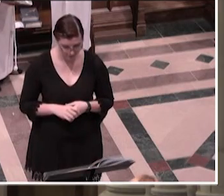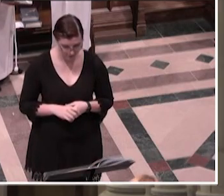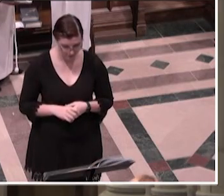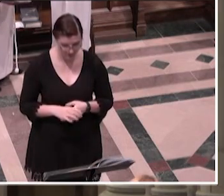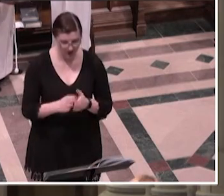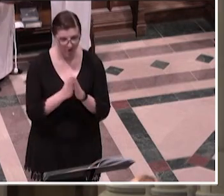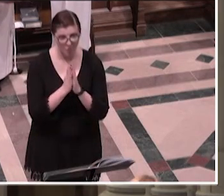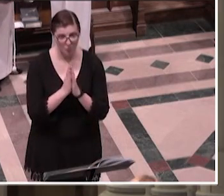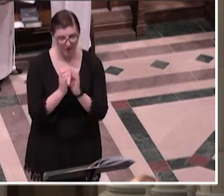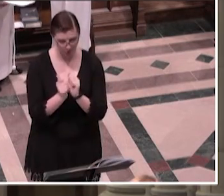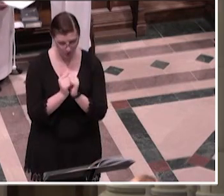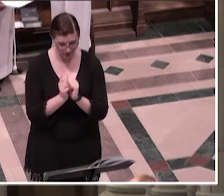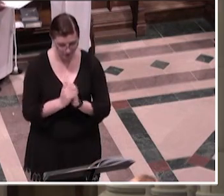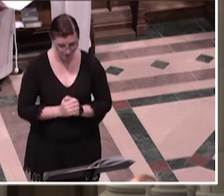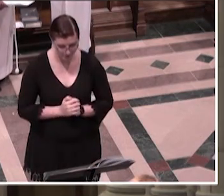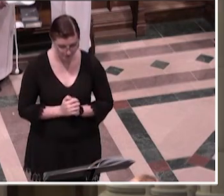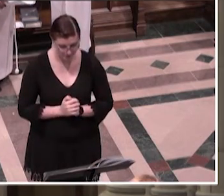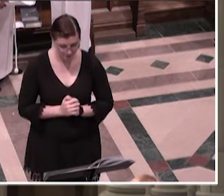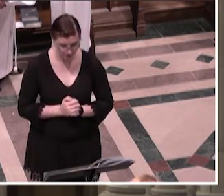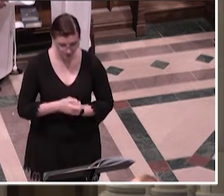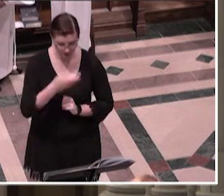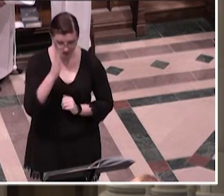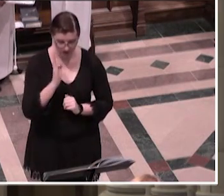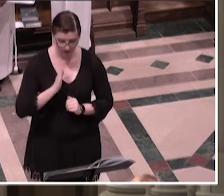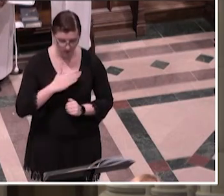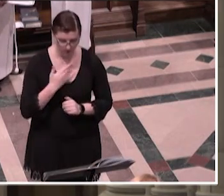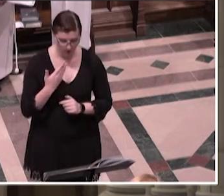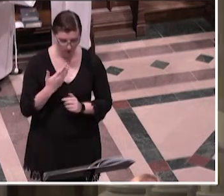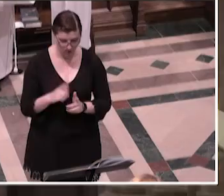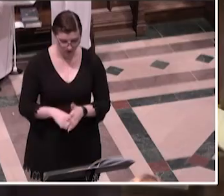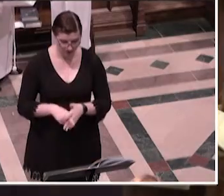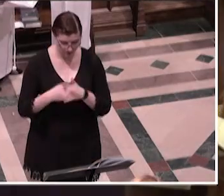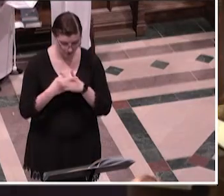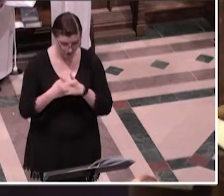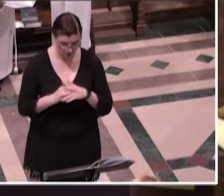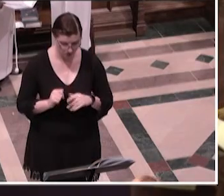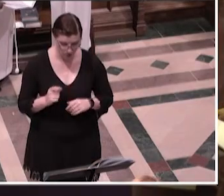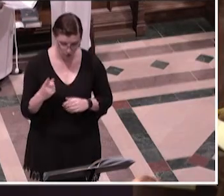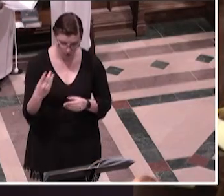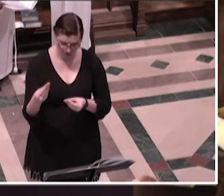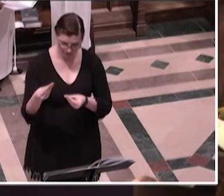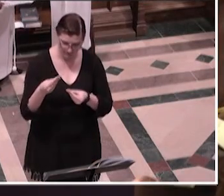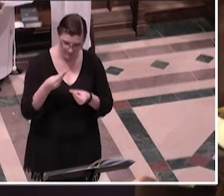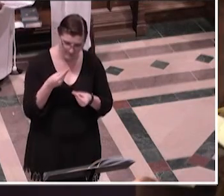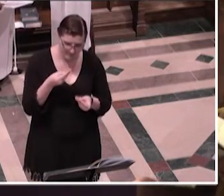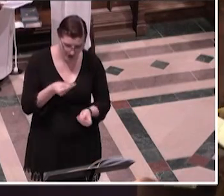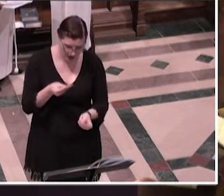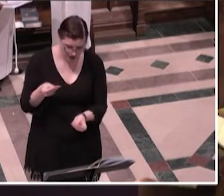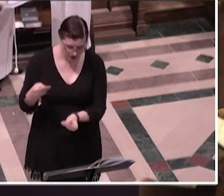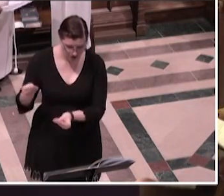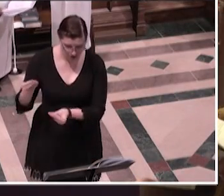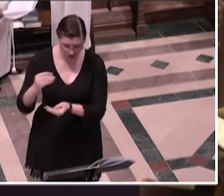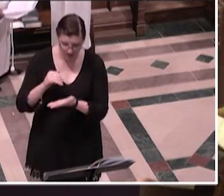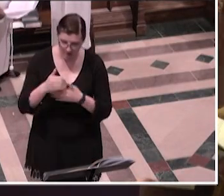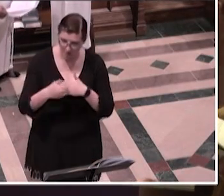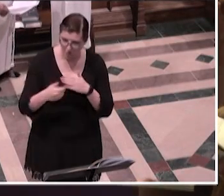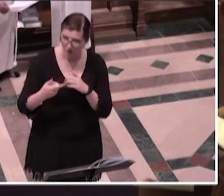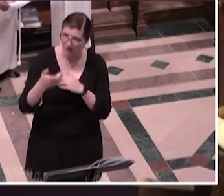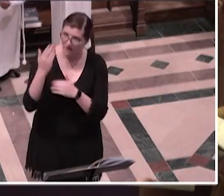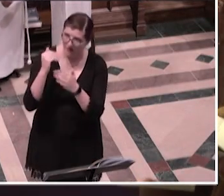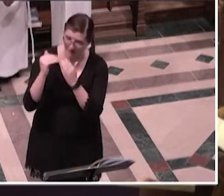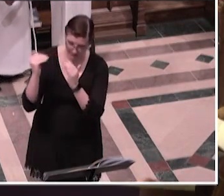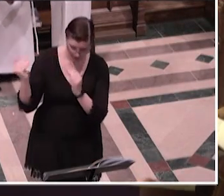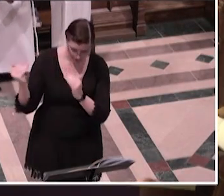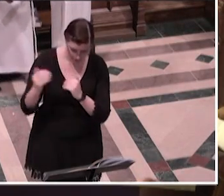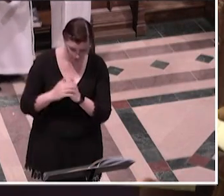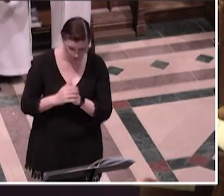Praying together, God of our pilgrimage, you have fed us with the bread of heaven. Refresh